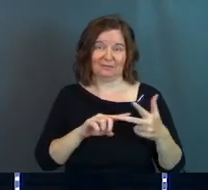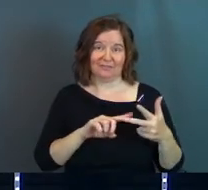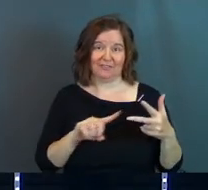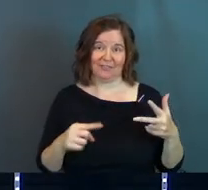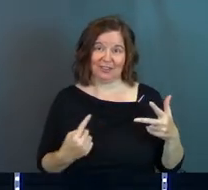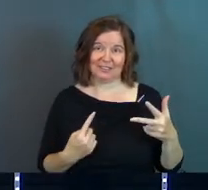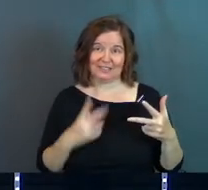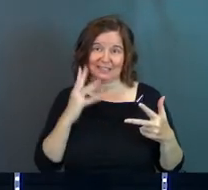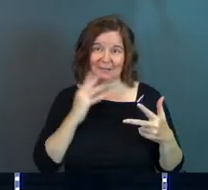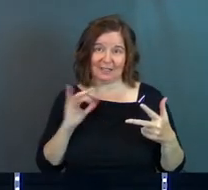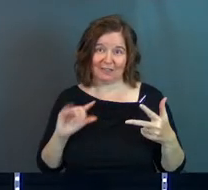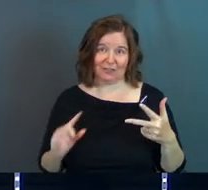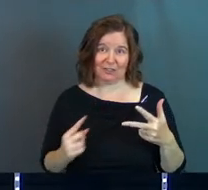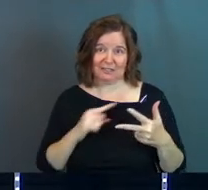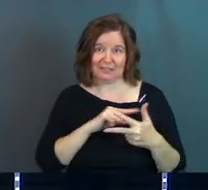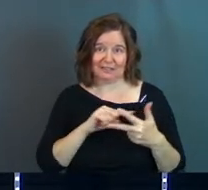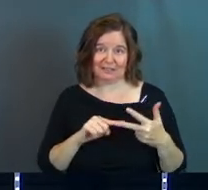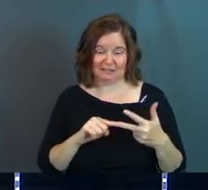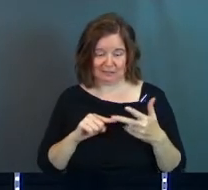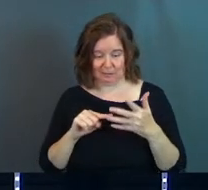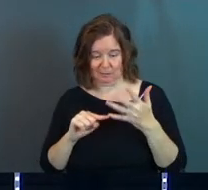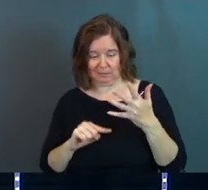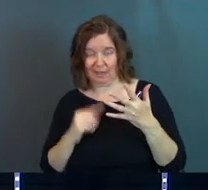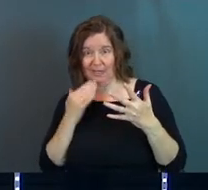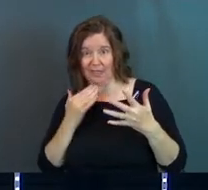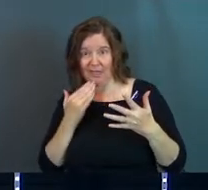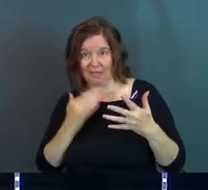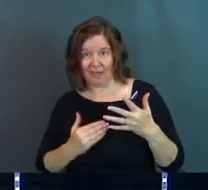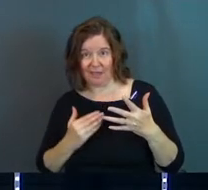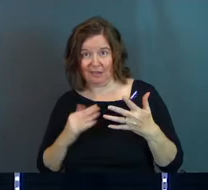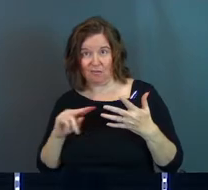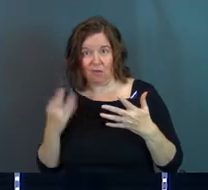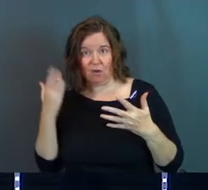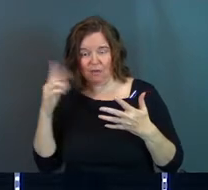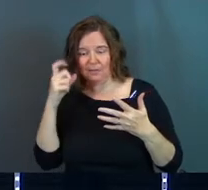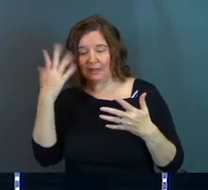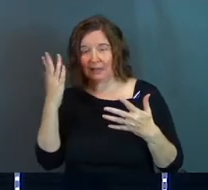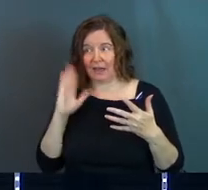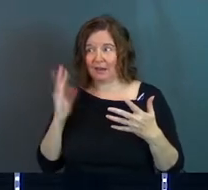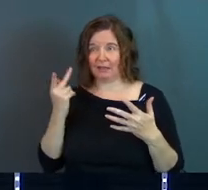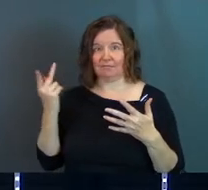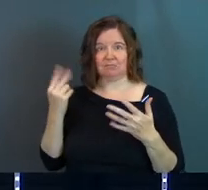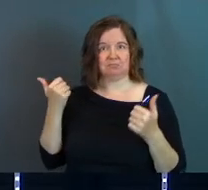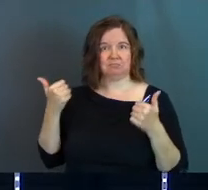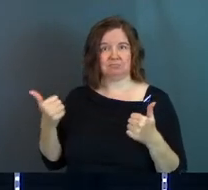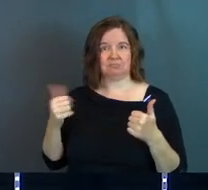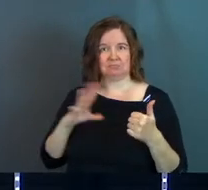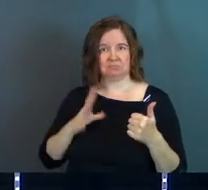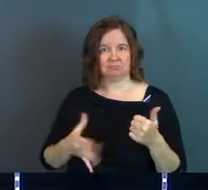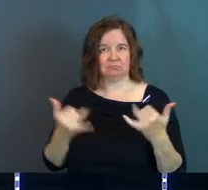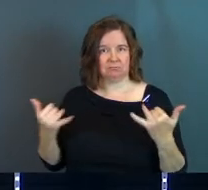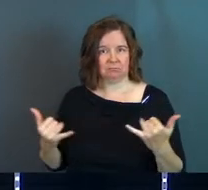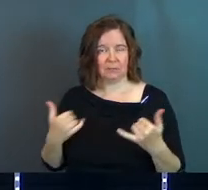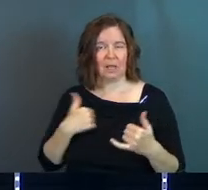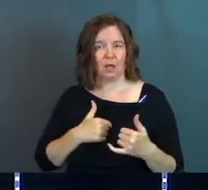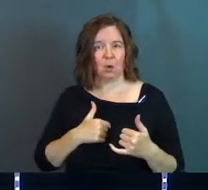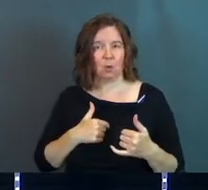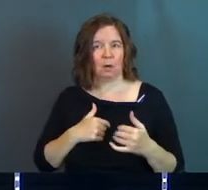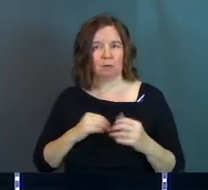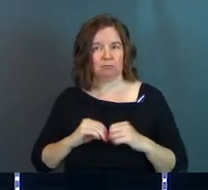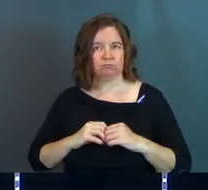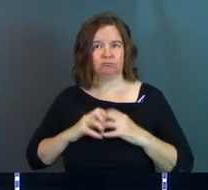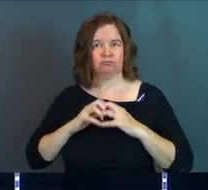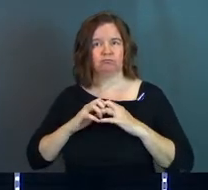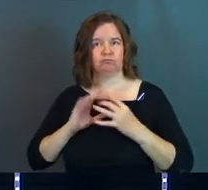offerings. Because the thank offering means God and I are good now. And we're